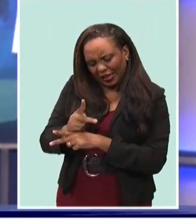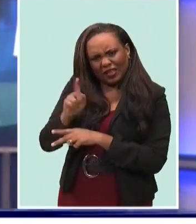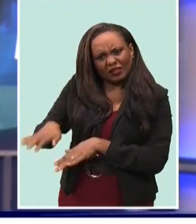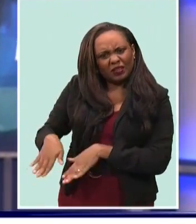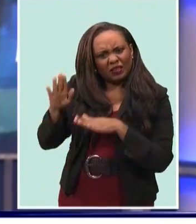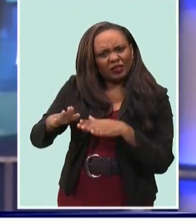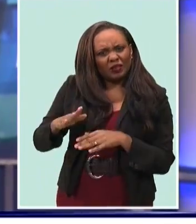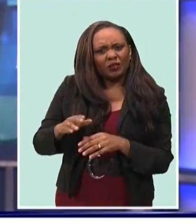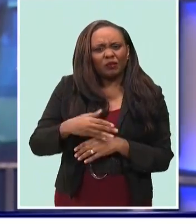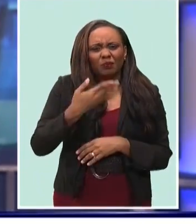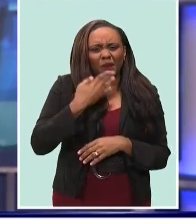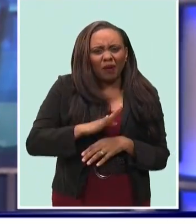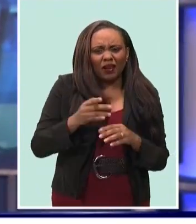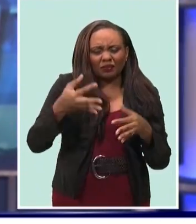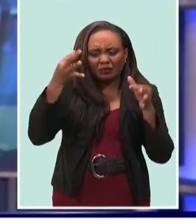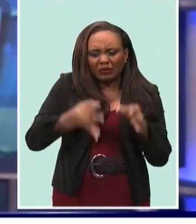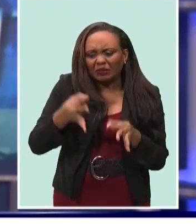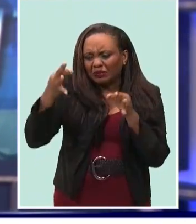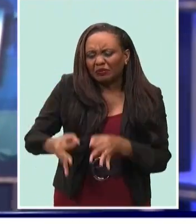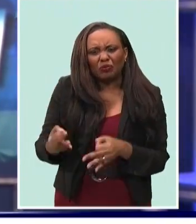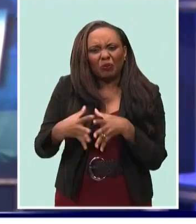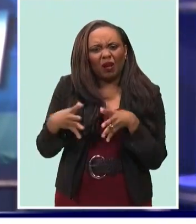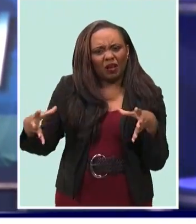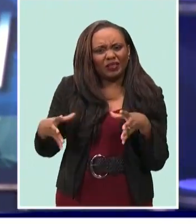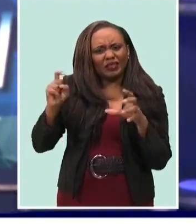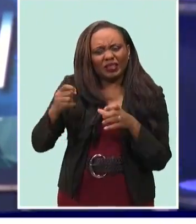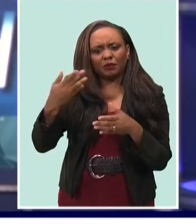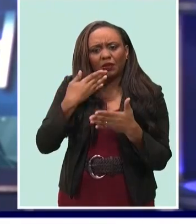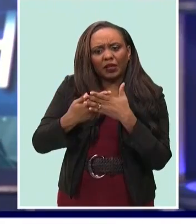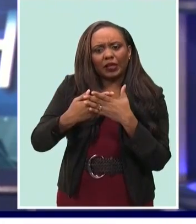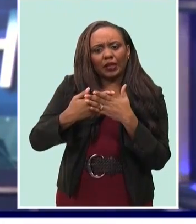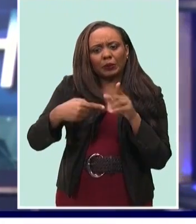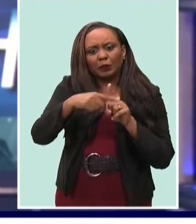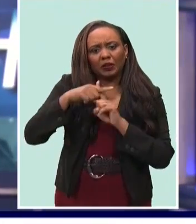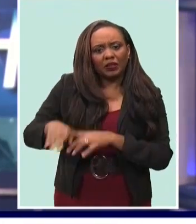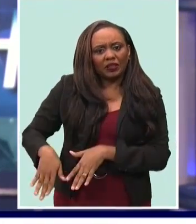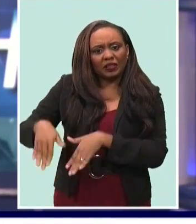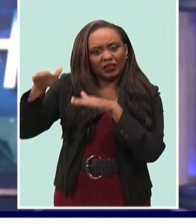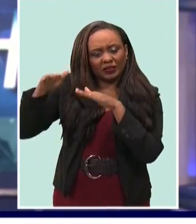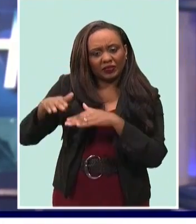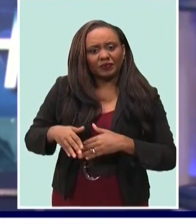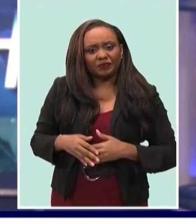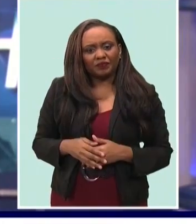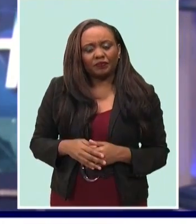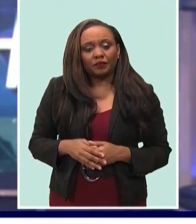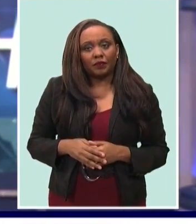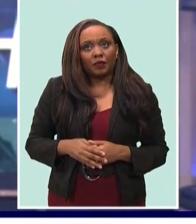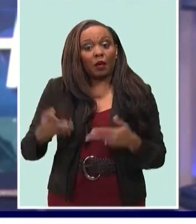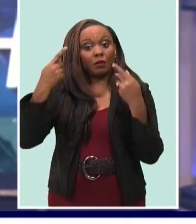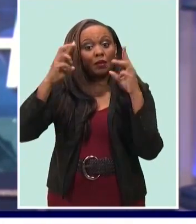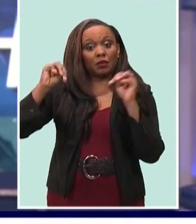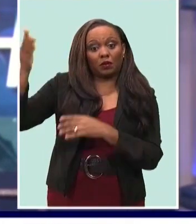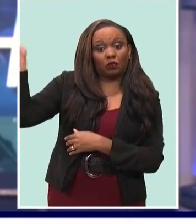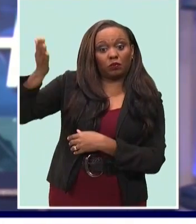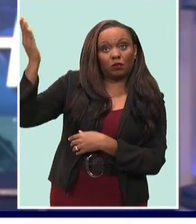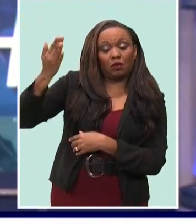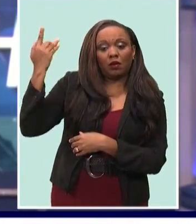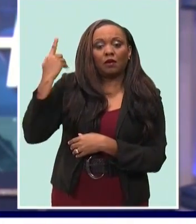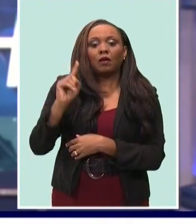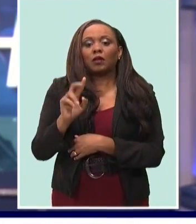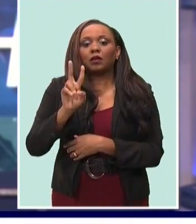bad decisions are being made that can erode the foundations laid by the island's forefathers. The Prime Minister made the comments at the opening of the